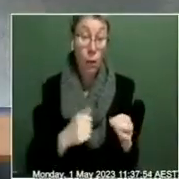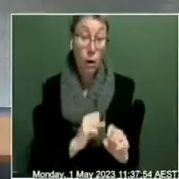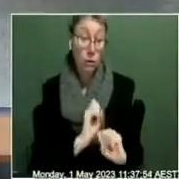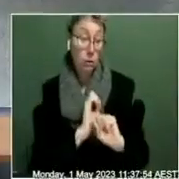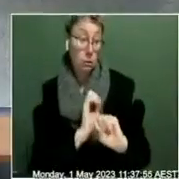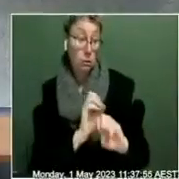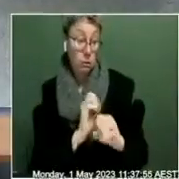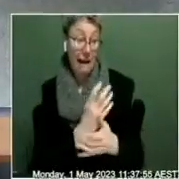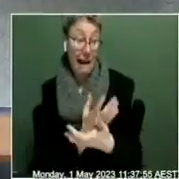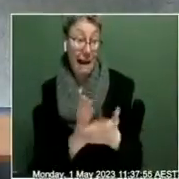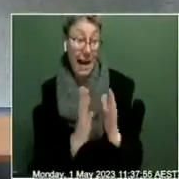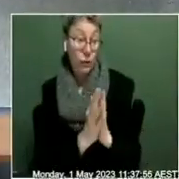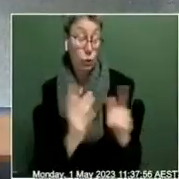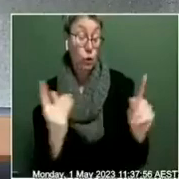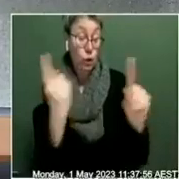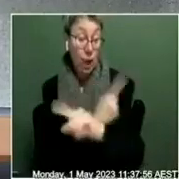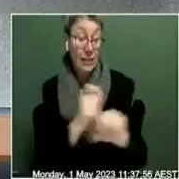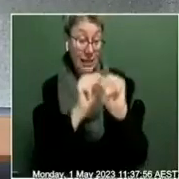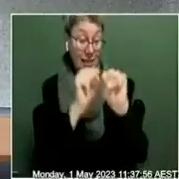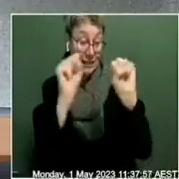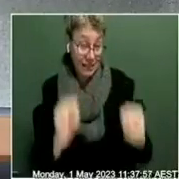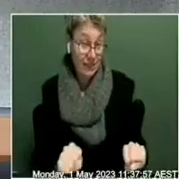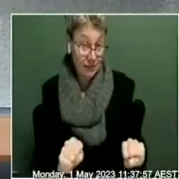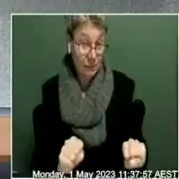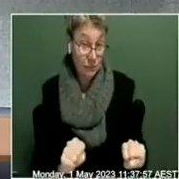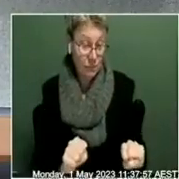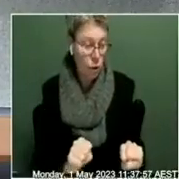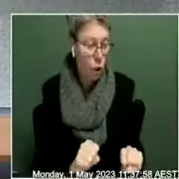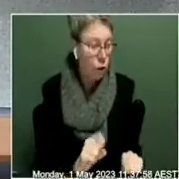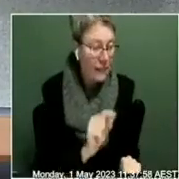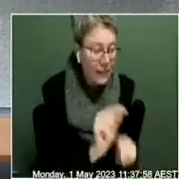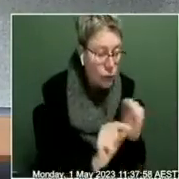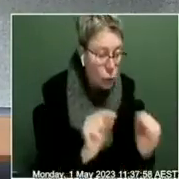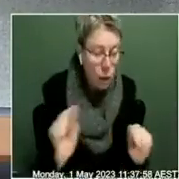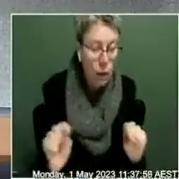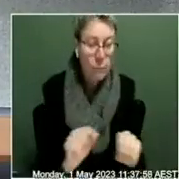Commissioner. Just going back to who's doing what under